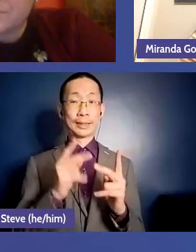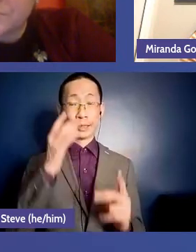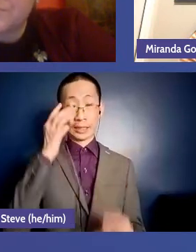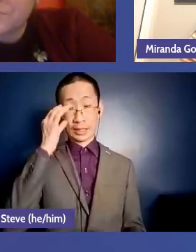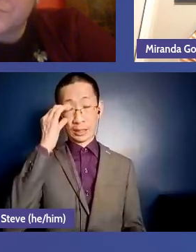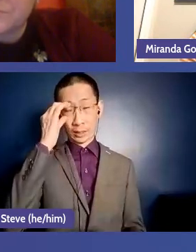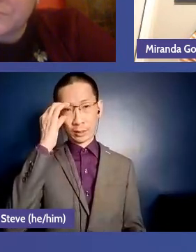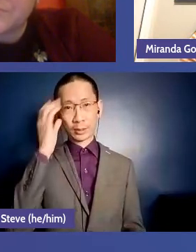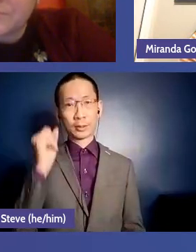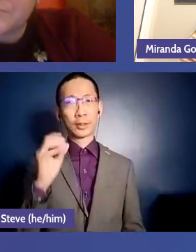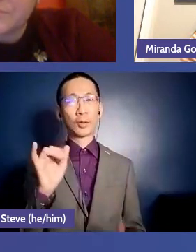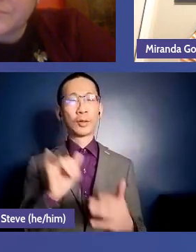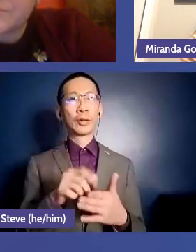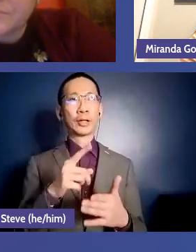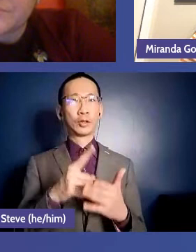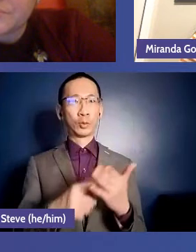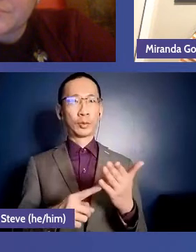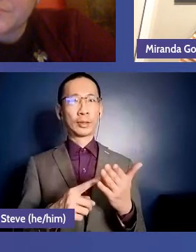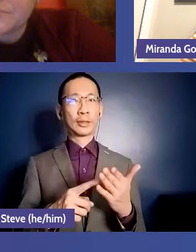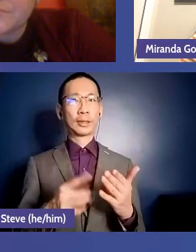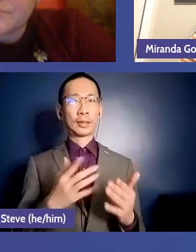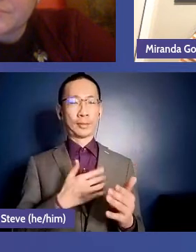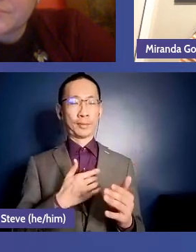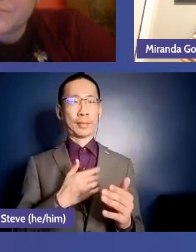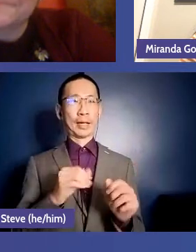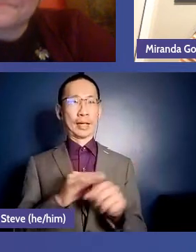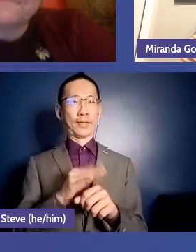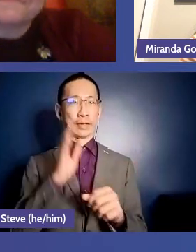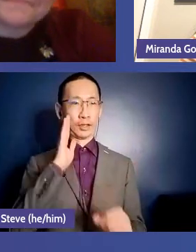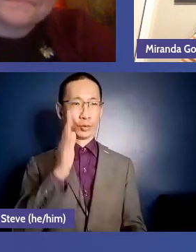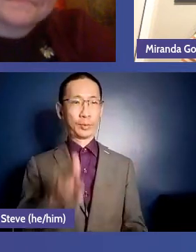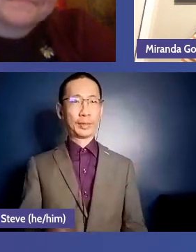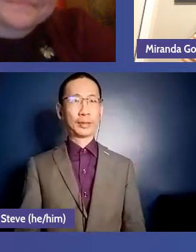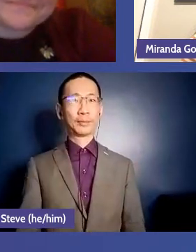So that's what my advice would be.